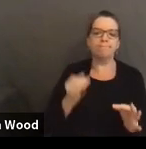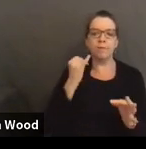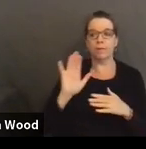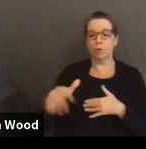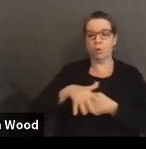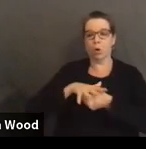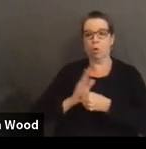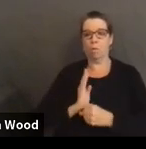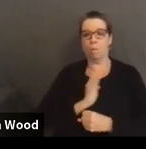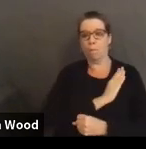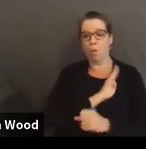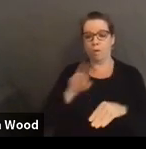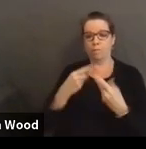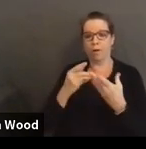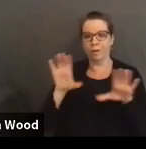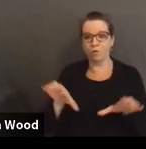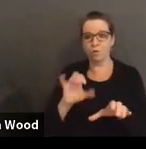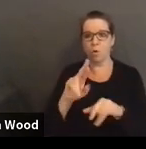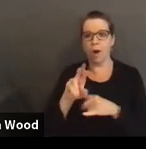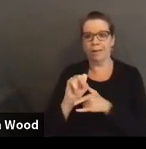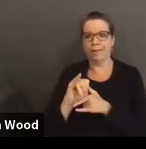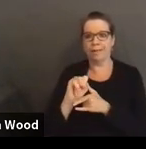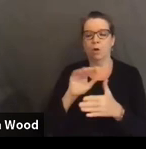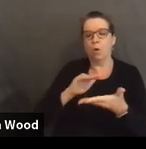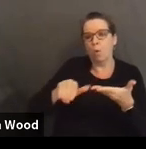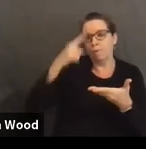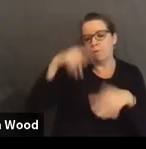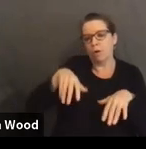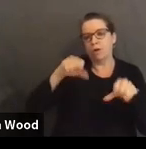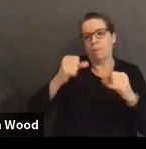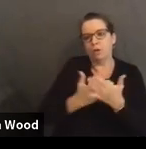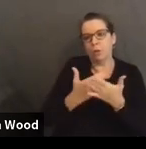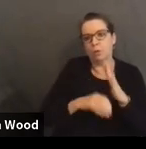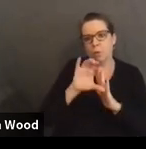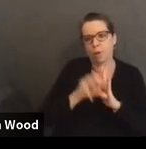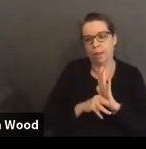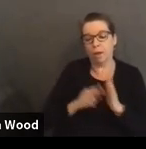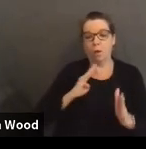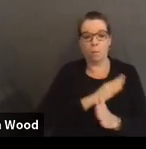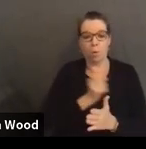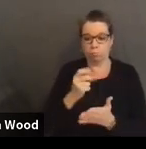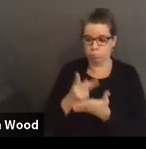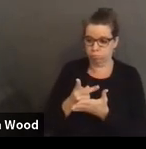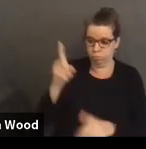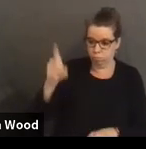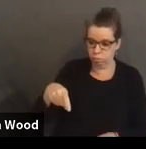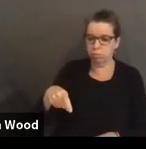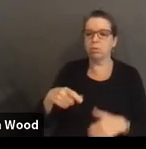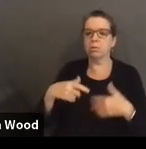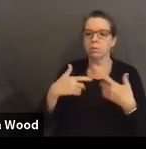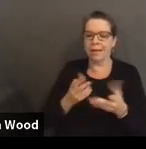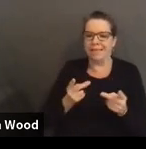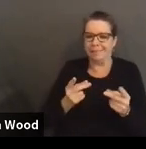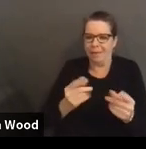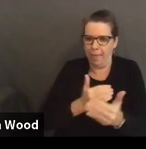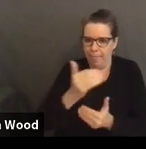provides a crisis waiver for adoption, and if board approval is necessary as you're planning to use an additional product